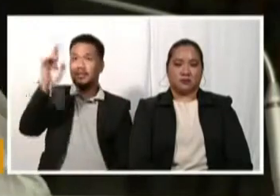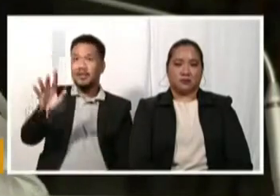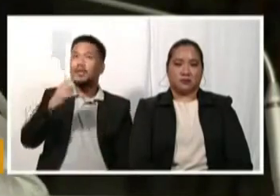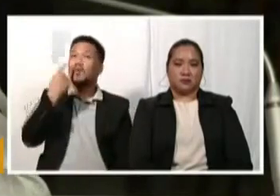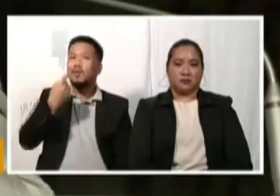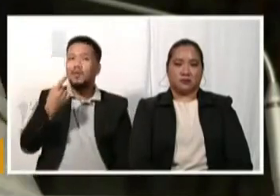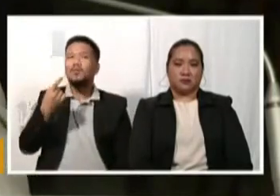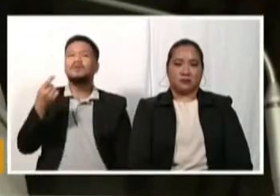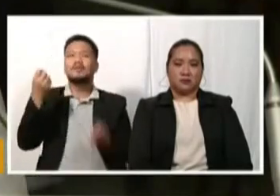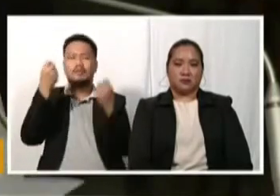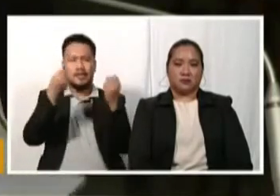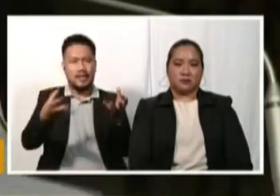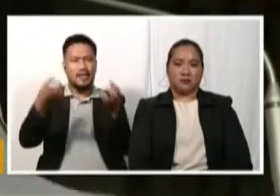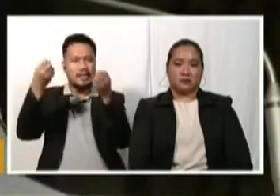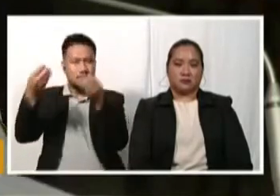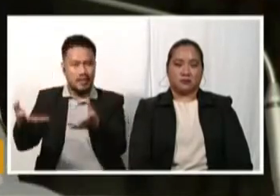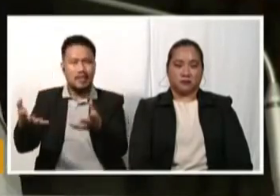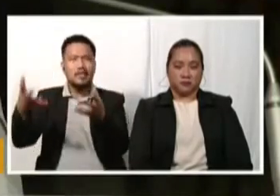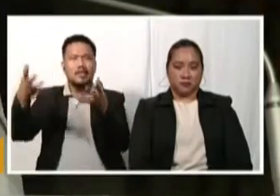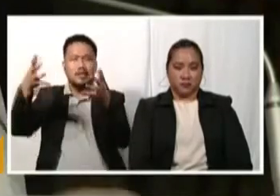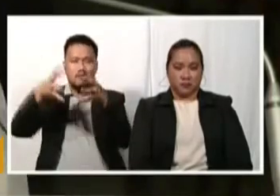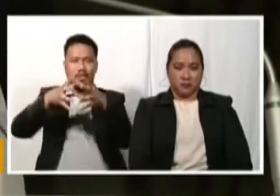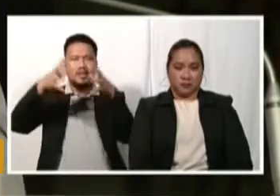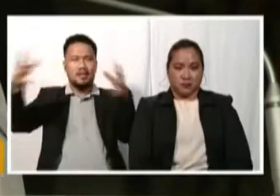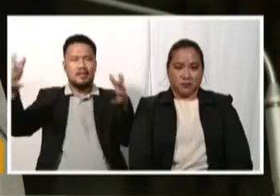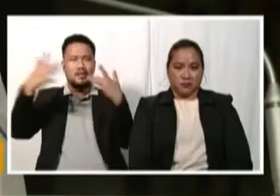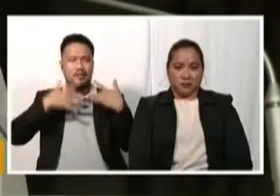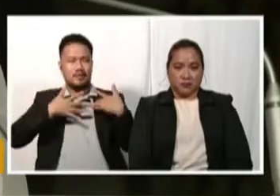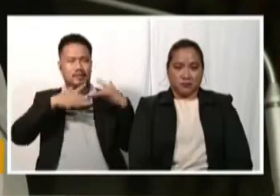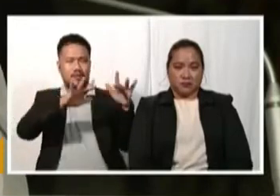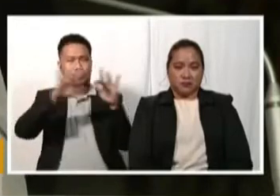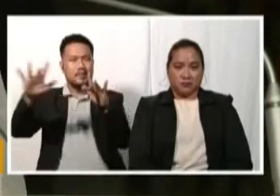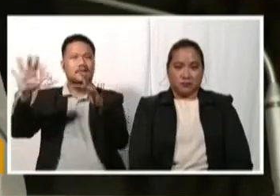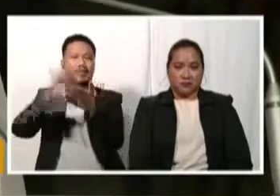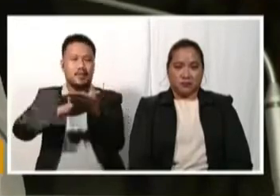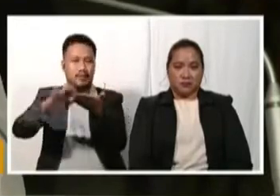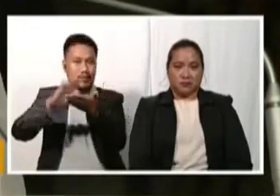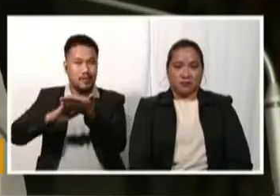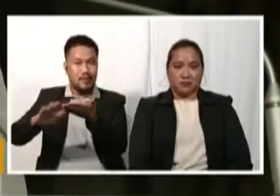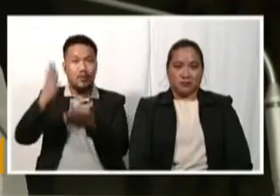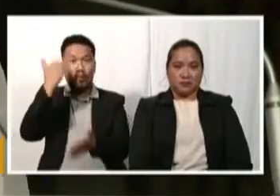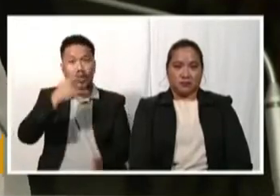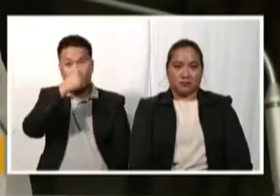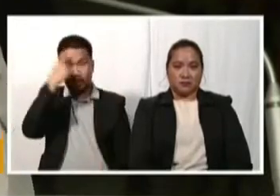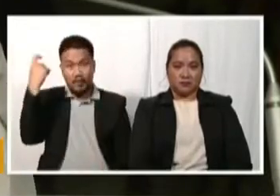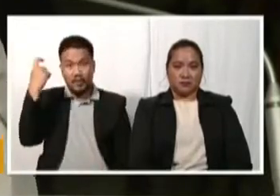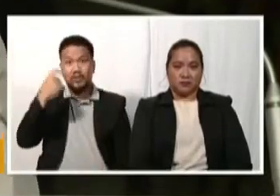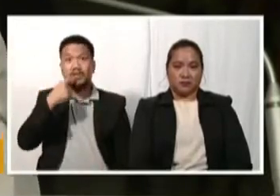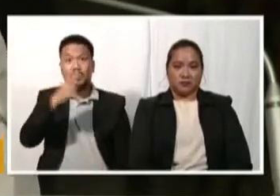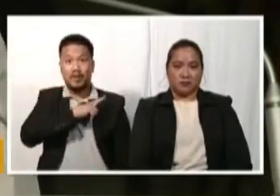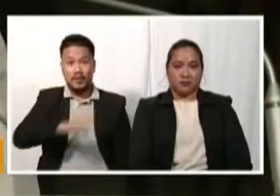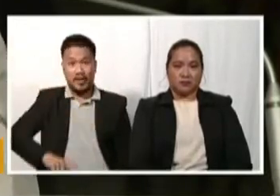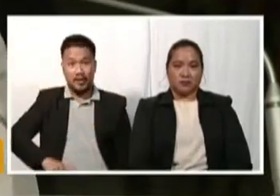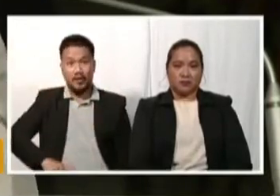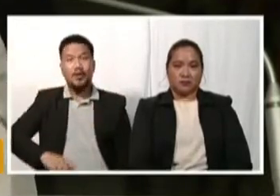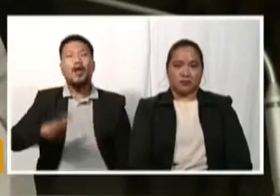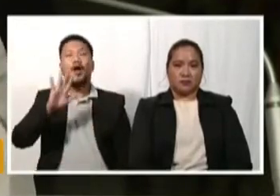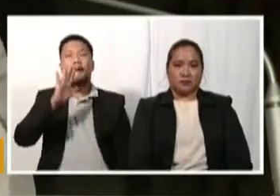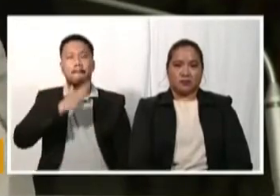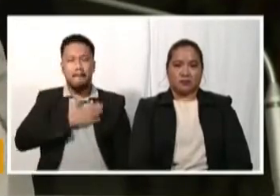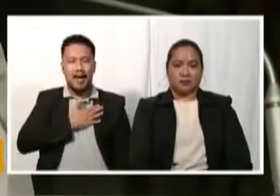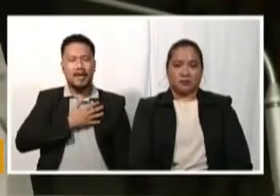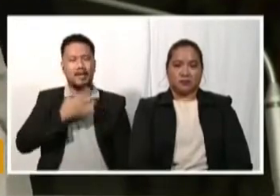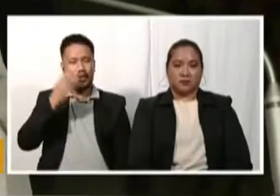generous in forgiving. For my thoughts are not your thoughts, nor are